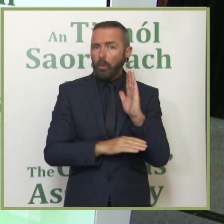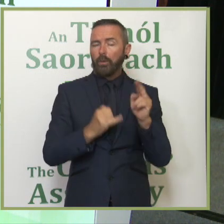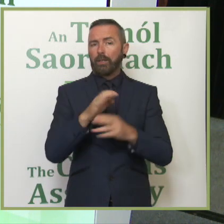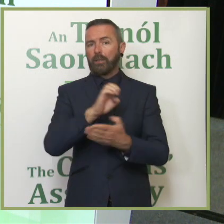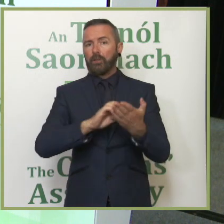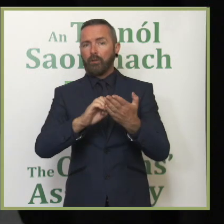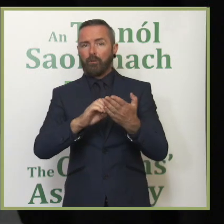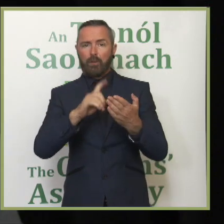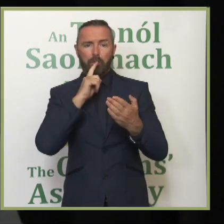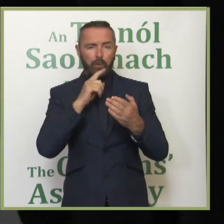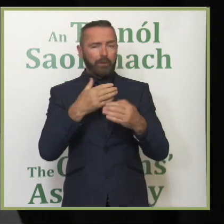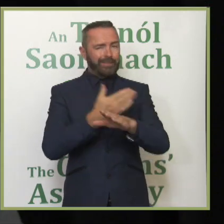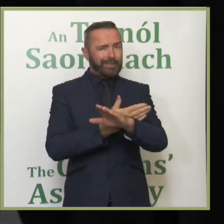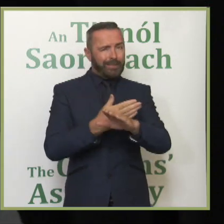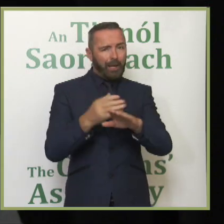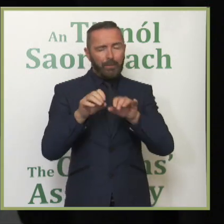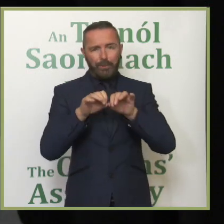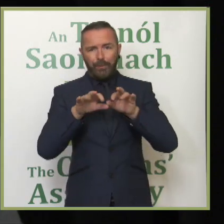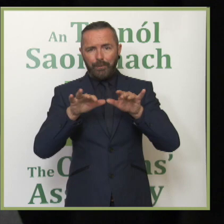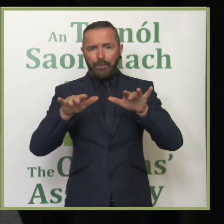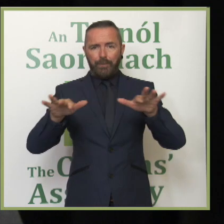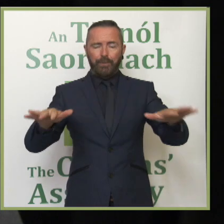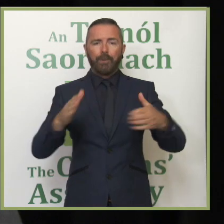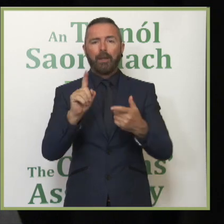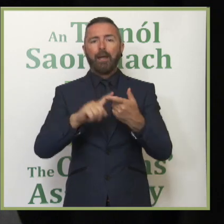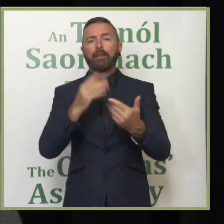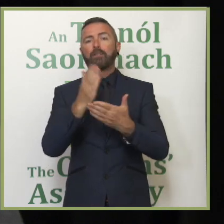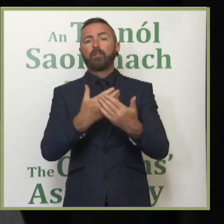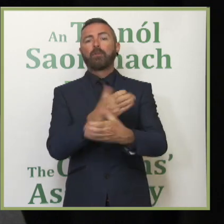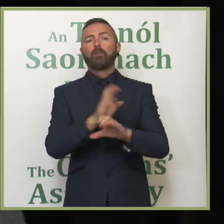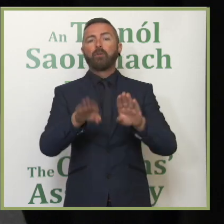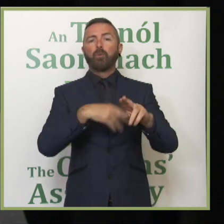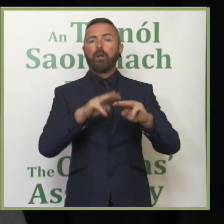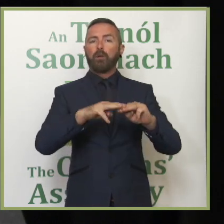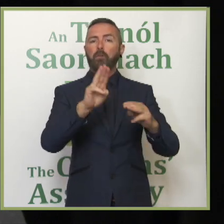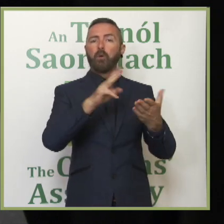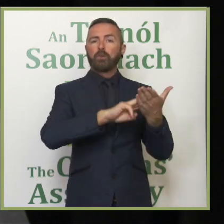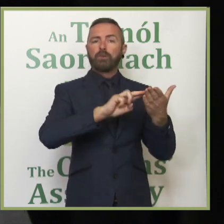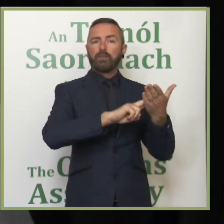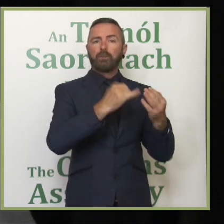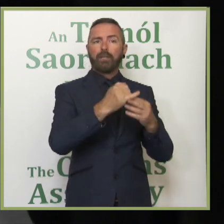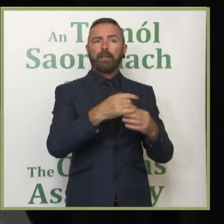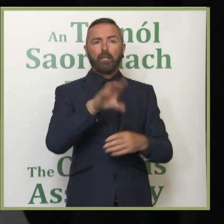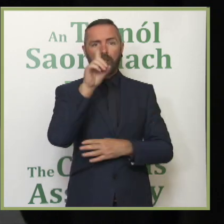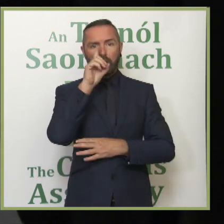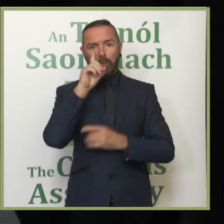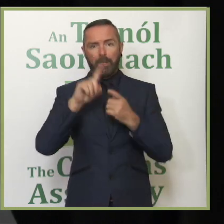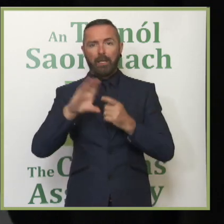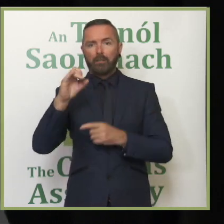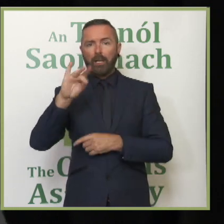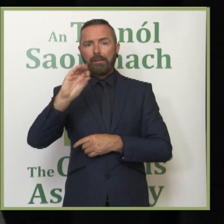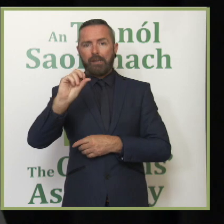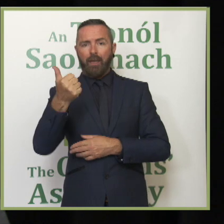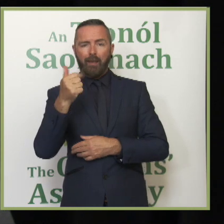other countries. And in some of the countries where it's been traditionally concentrated, including Germany and Czechia, they